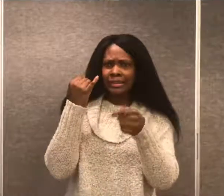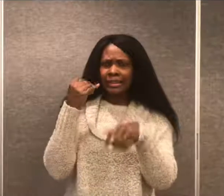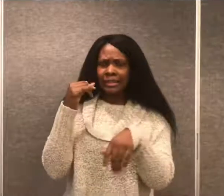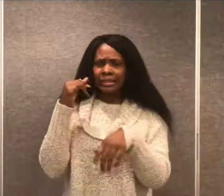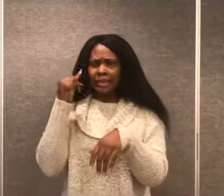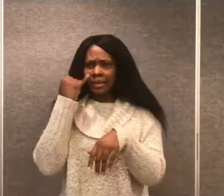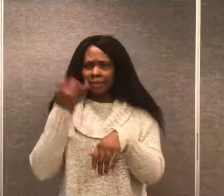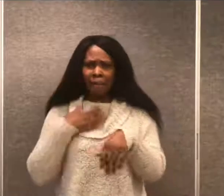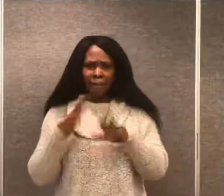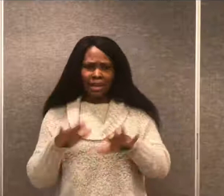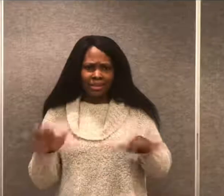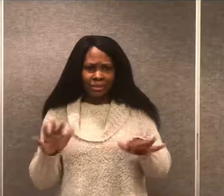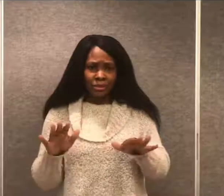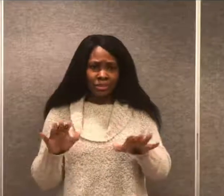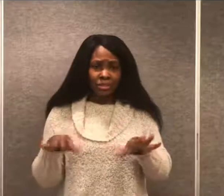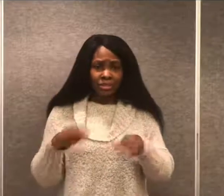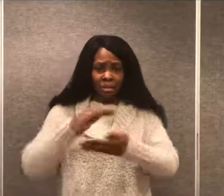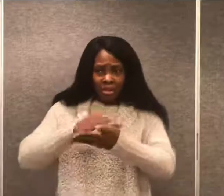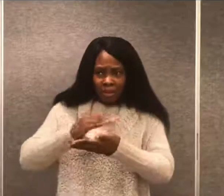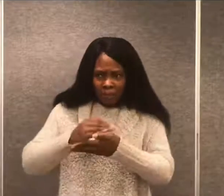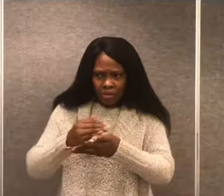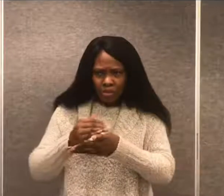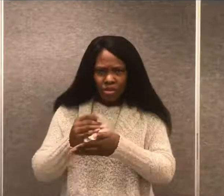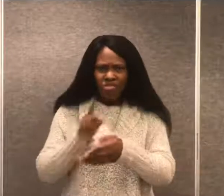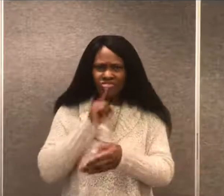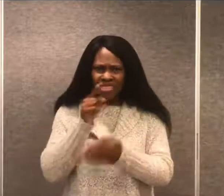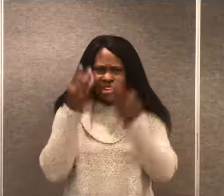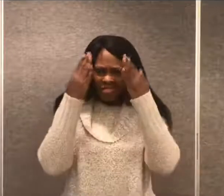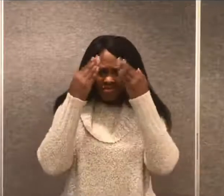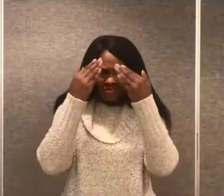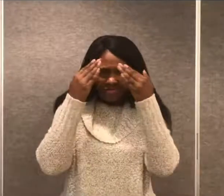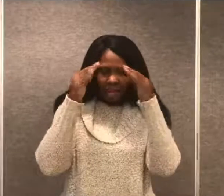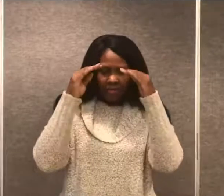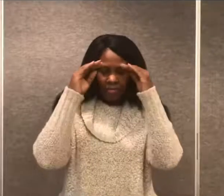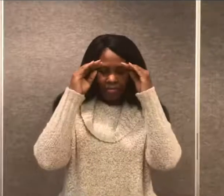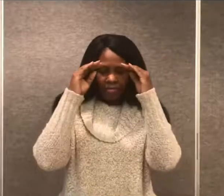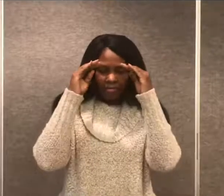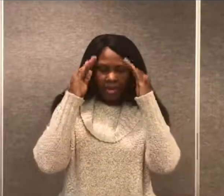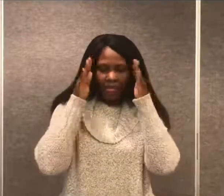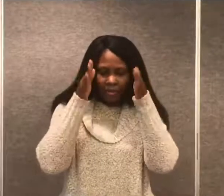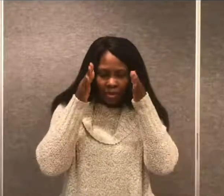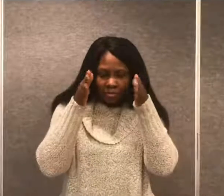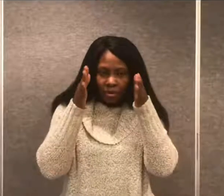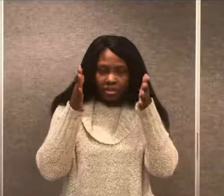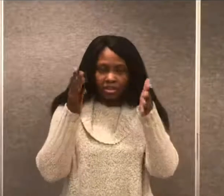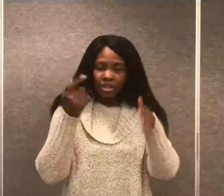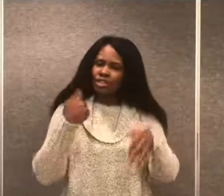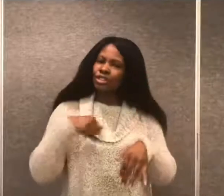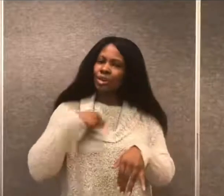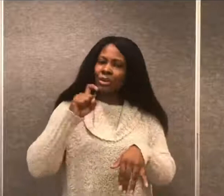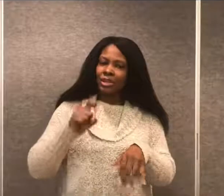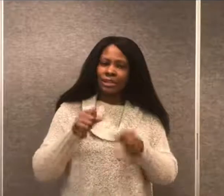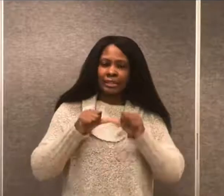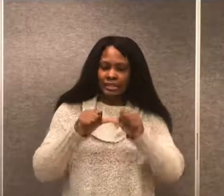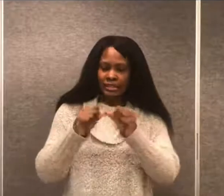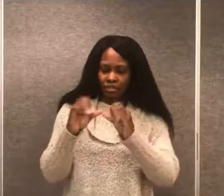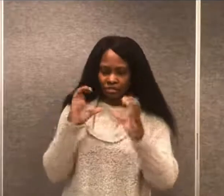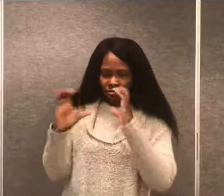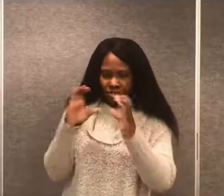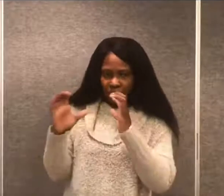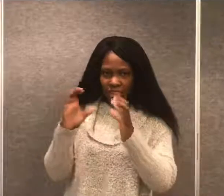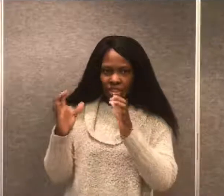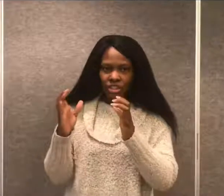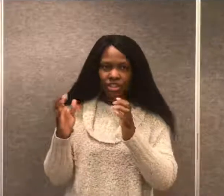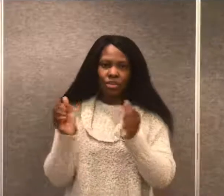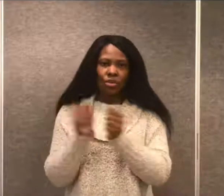to have an ongoing communication between the parents, the teachers, the students, and the entire